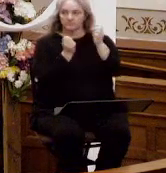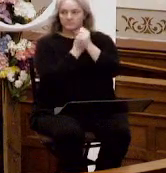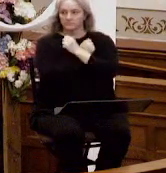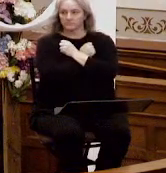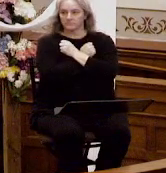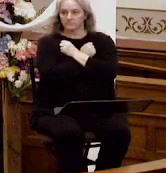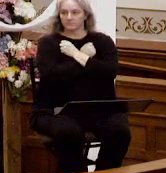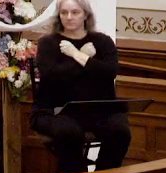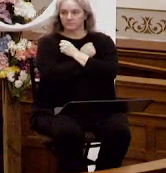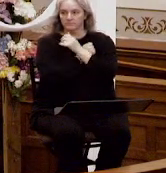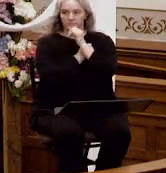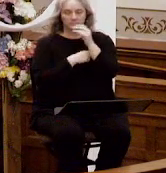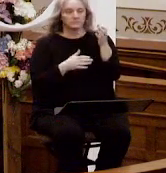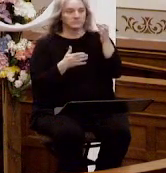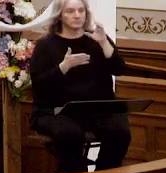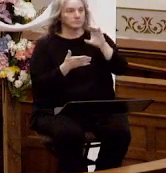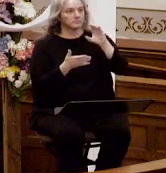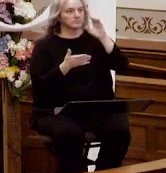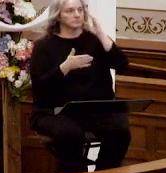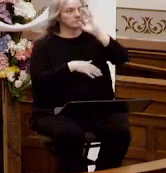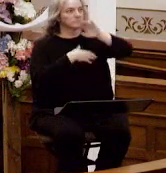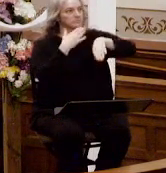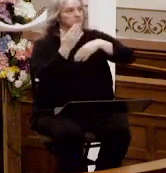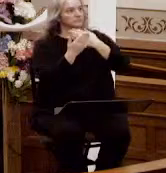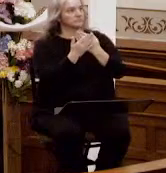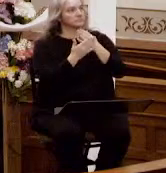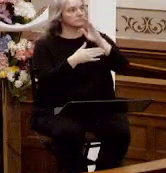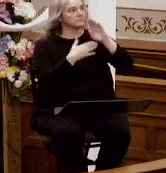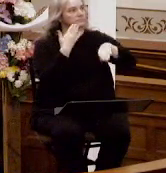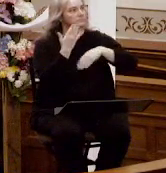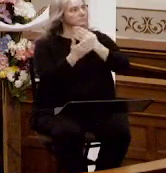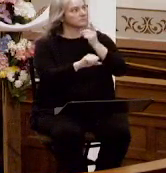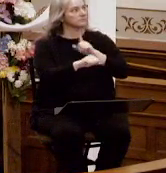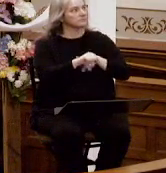love is poured out over us all the time.